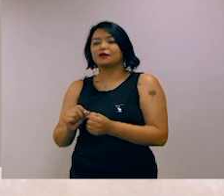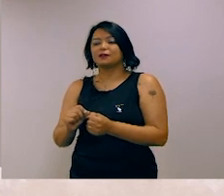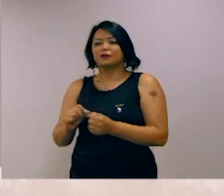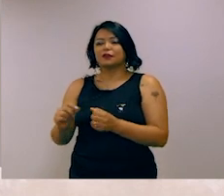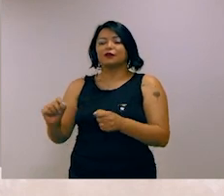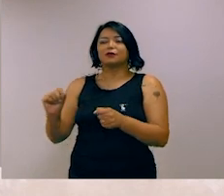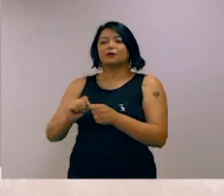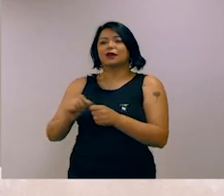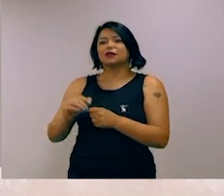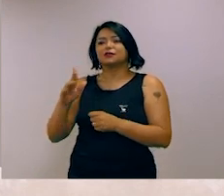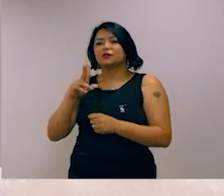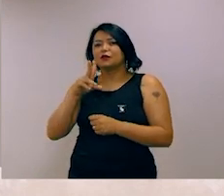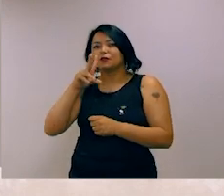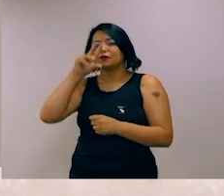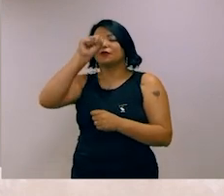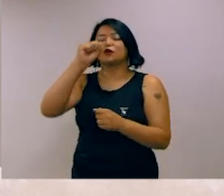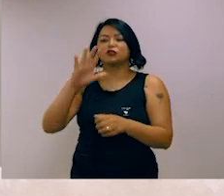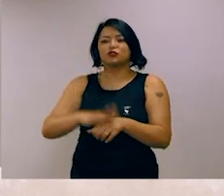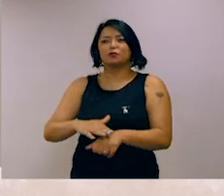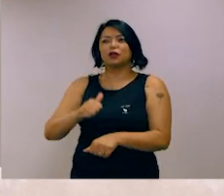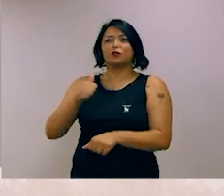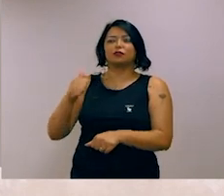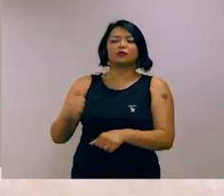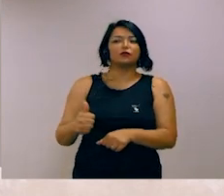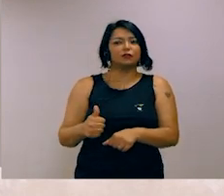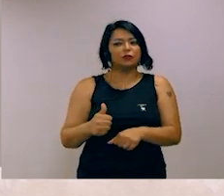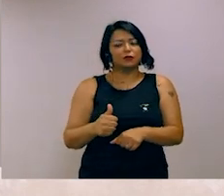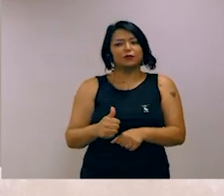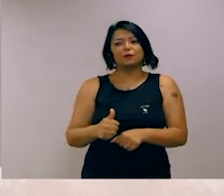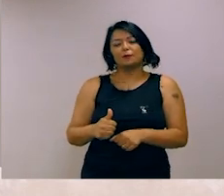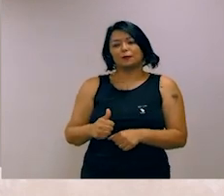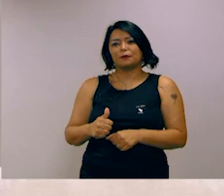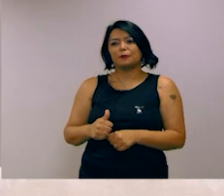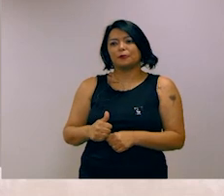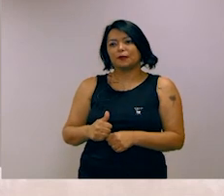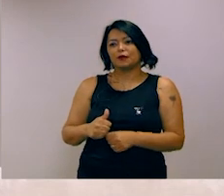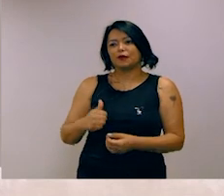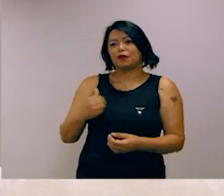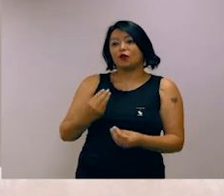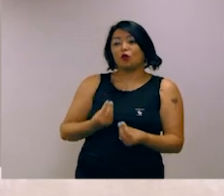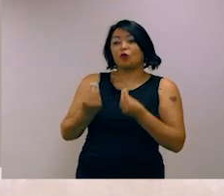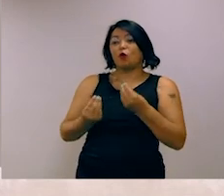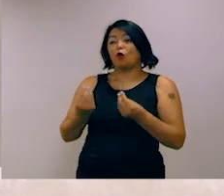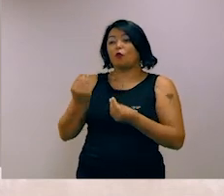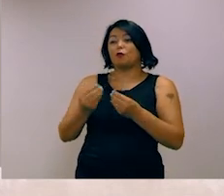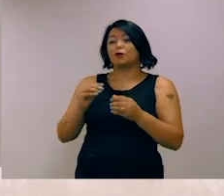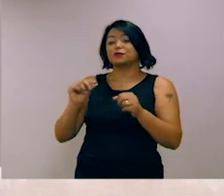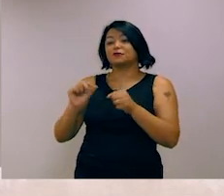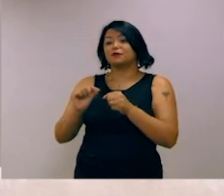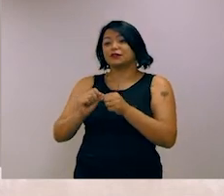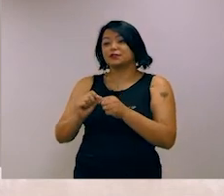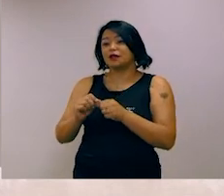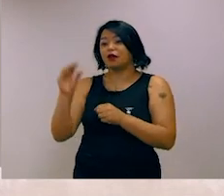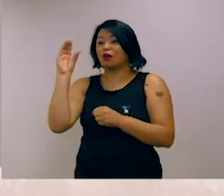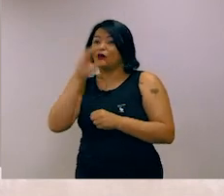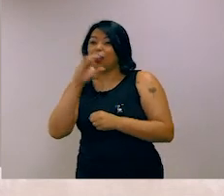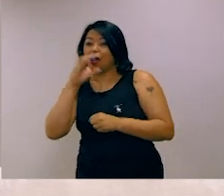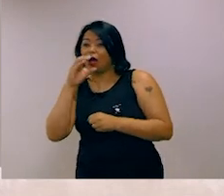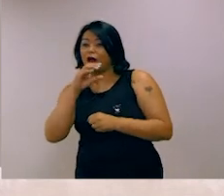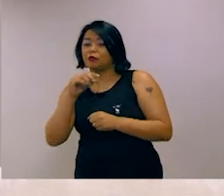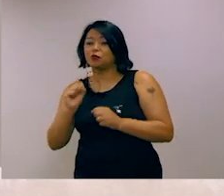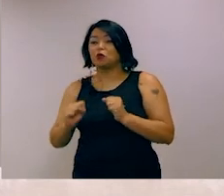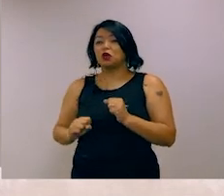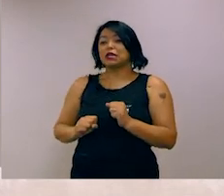several steps can be performed all at once to save time and money. Some steps can be repeated several times until